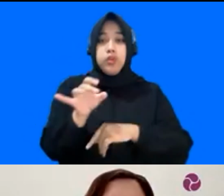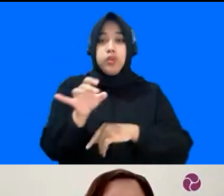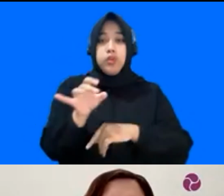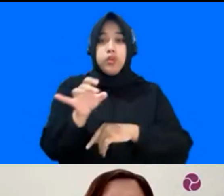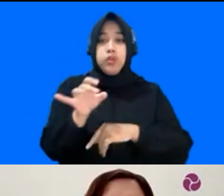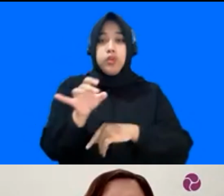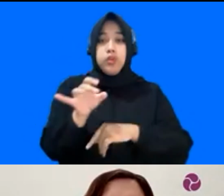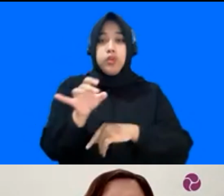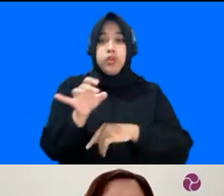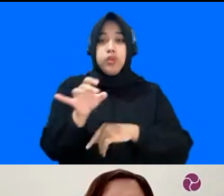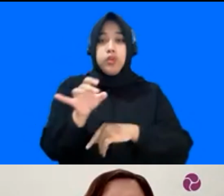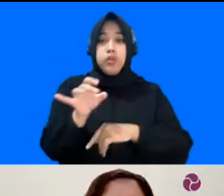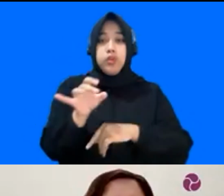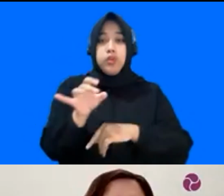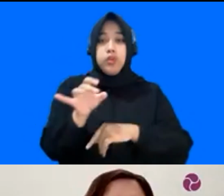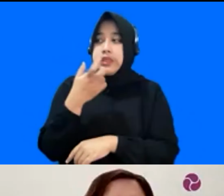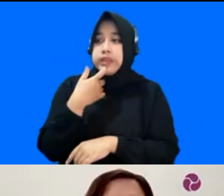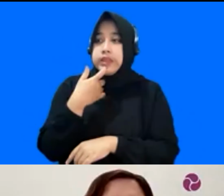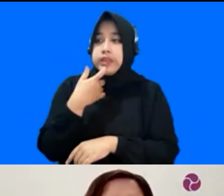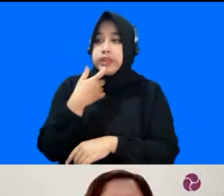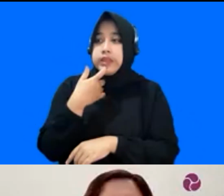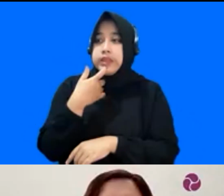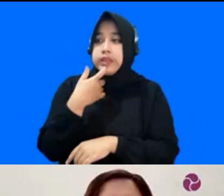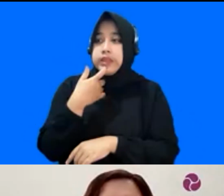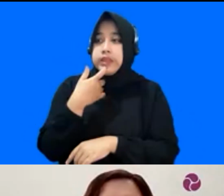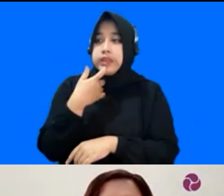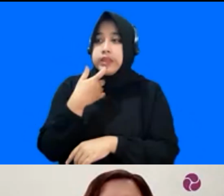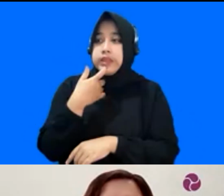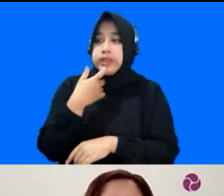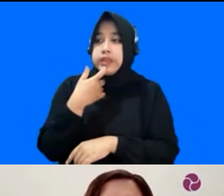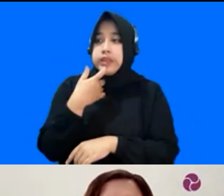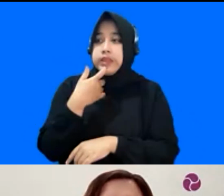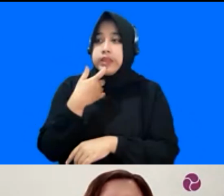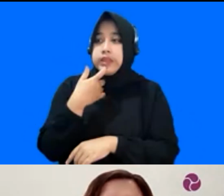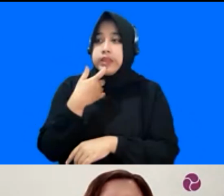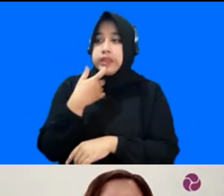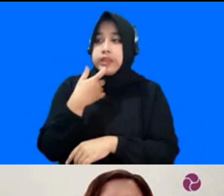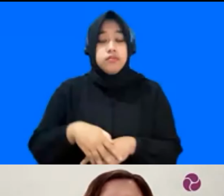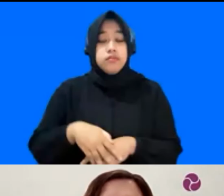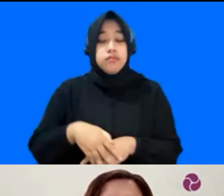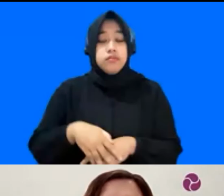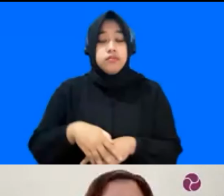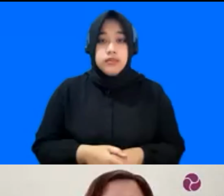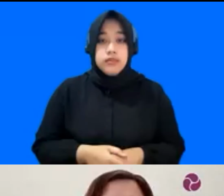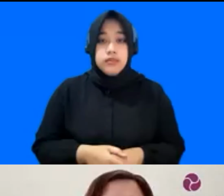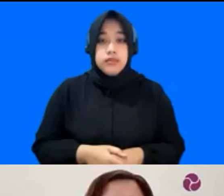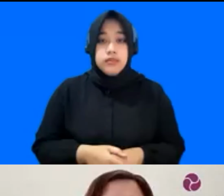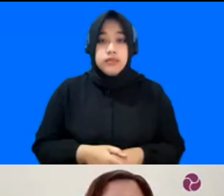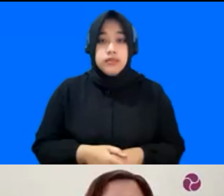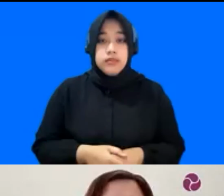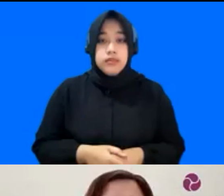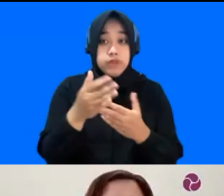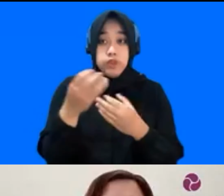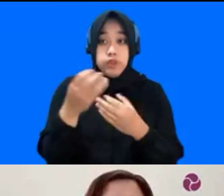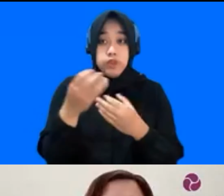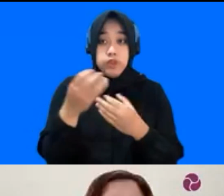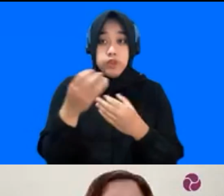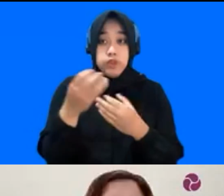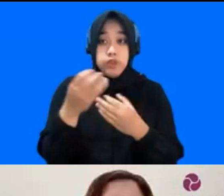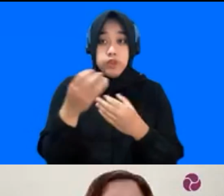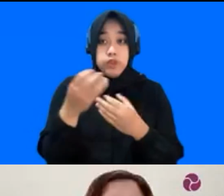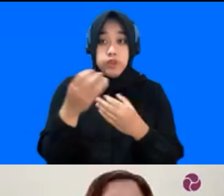conditions. Could you share some thoughts with us on that? Yes. Thank you very much for that question, Nicola.